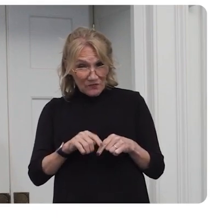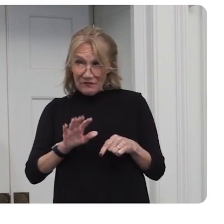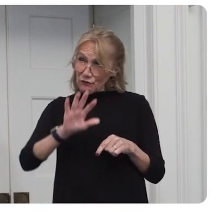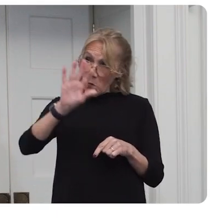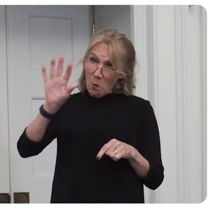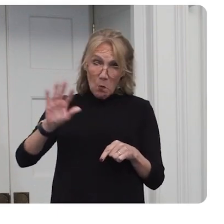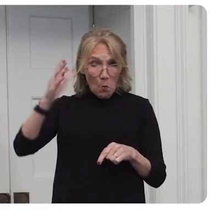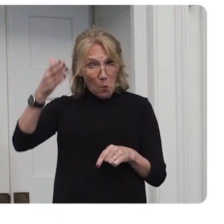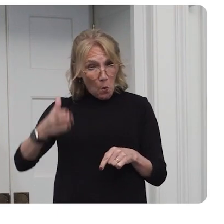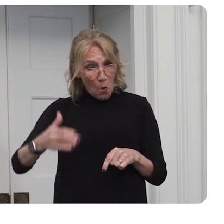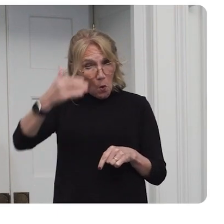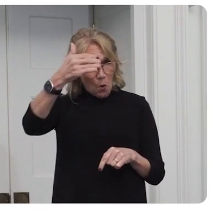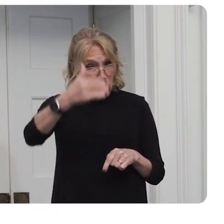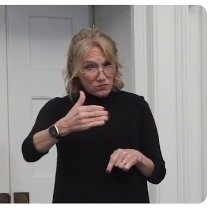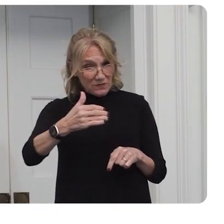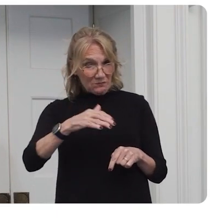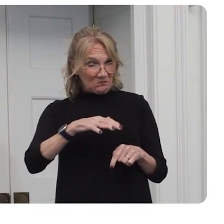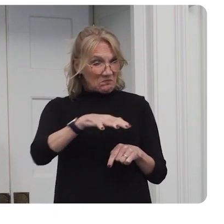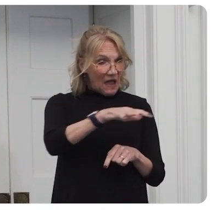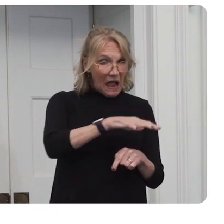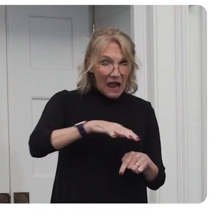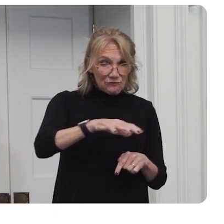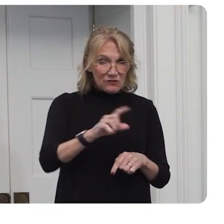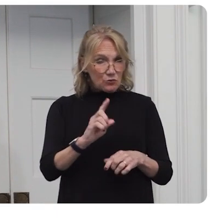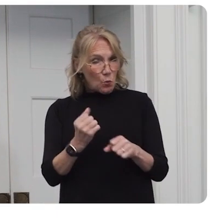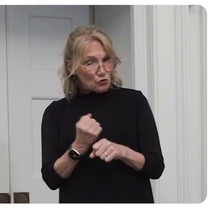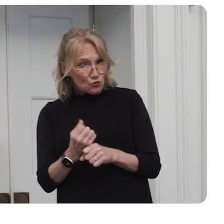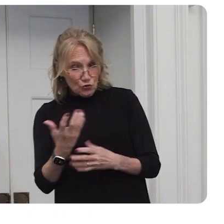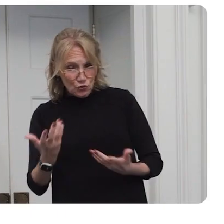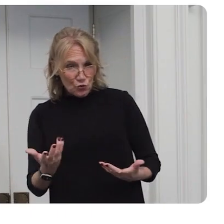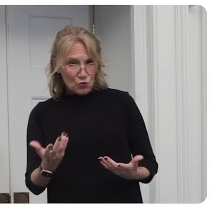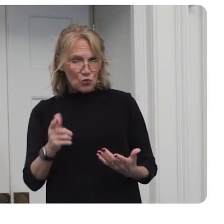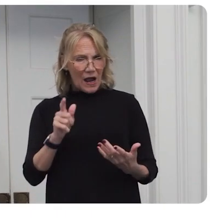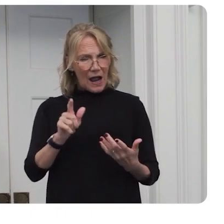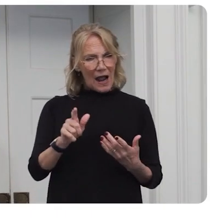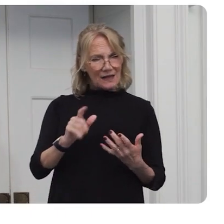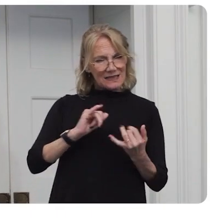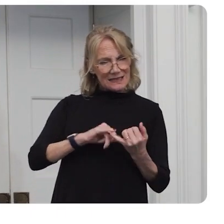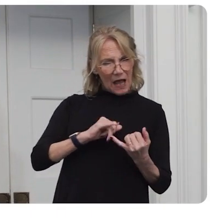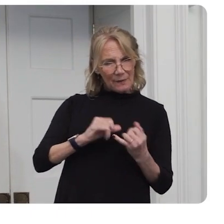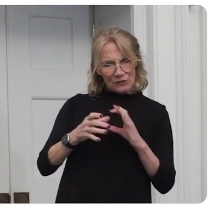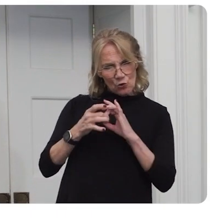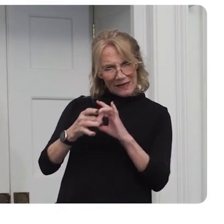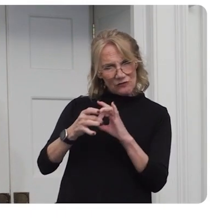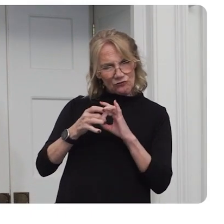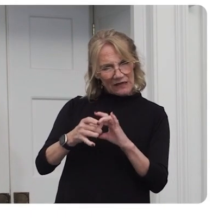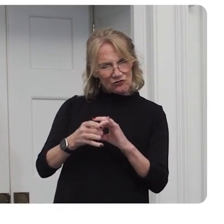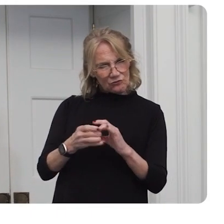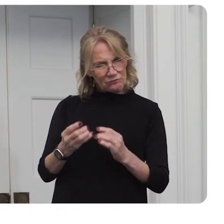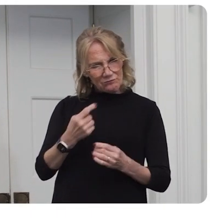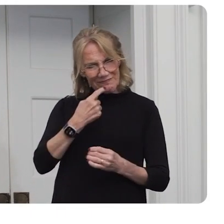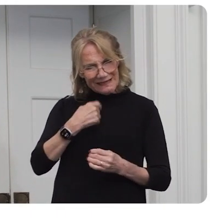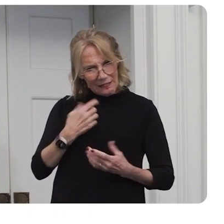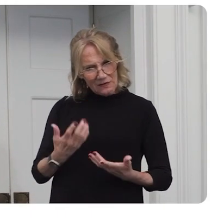sections of your studio and what you do in each section throughout the day. and how your interactions with